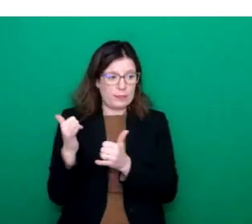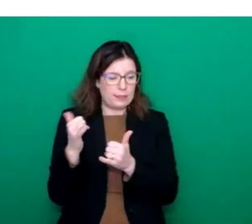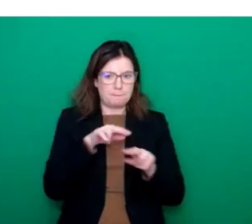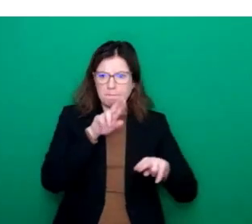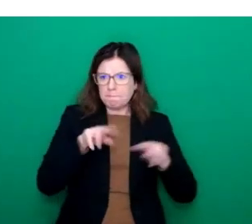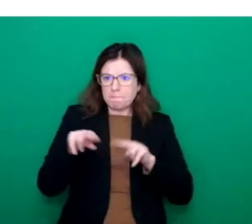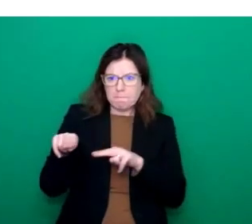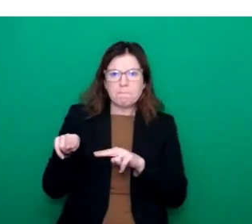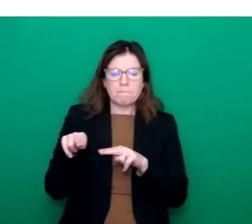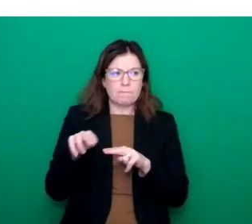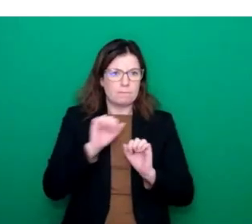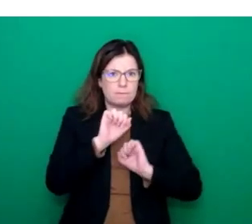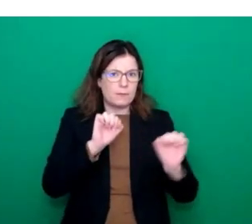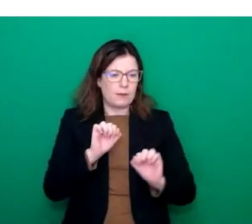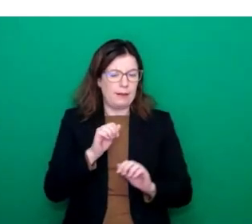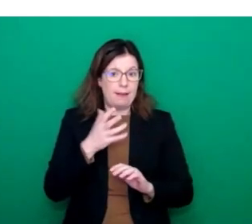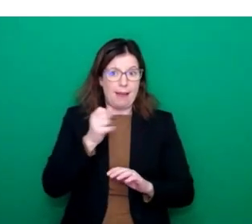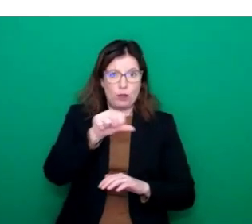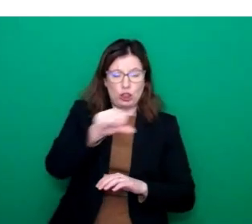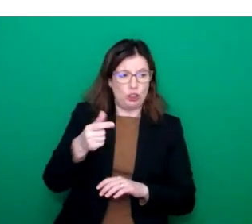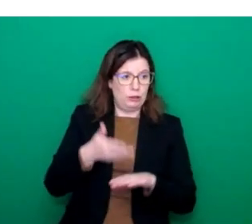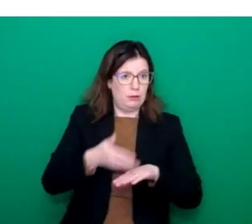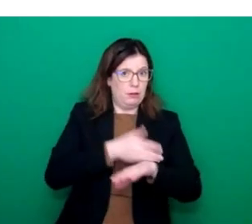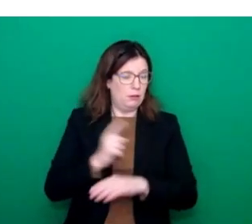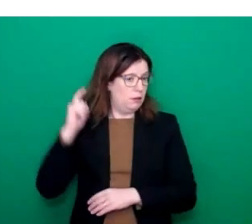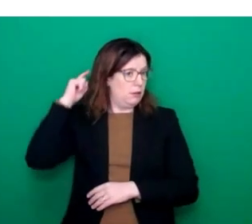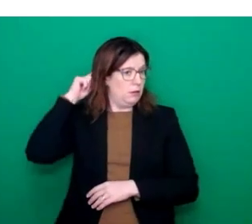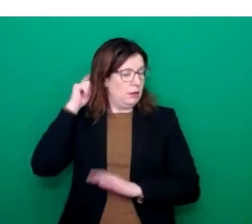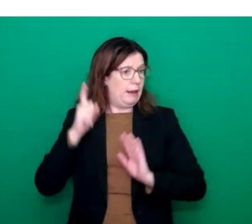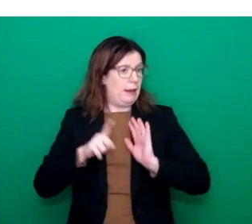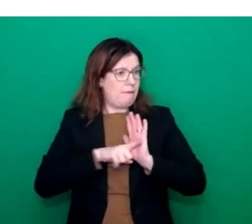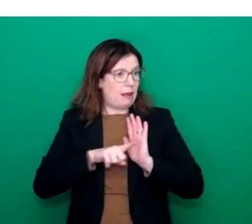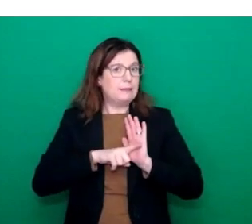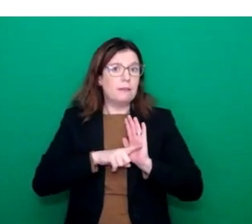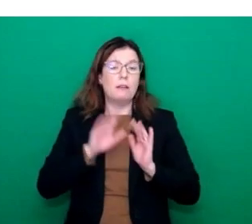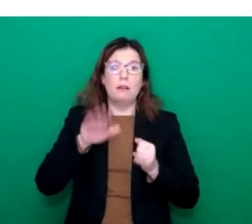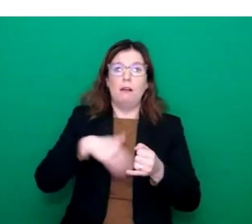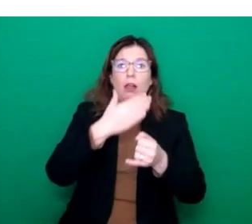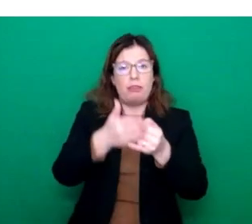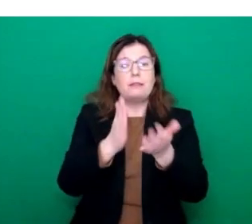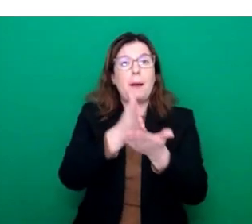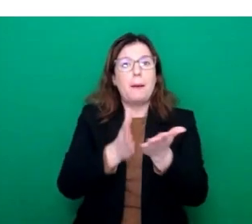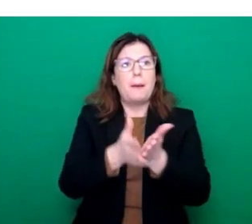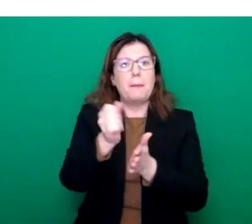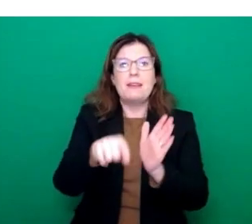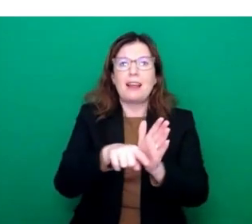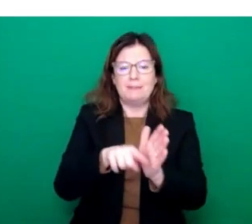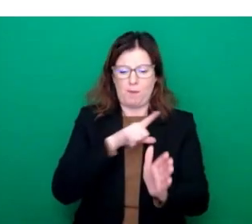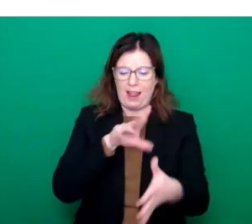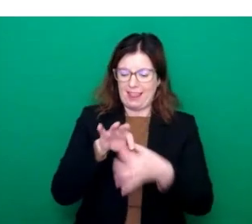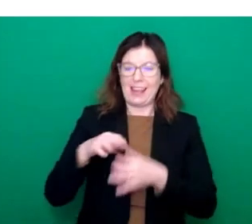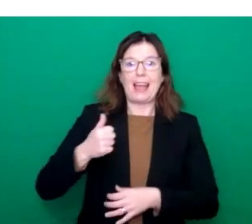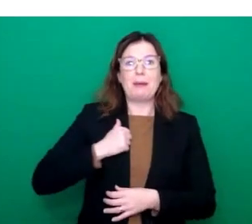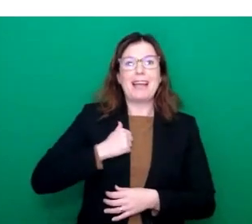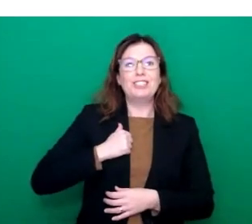that those pre-surgery experiences were common and led to poorer outcomes. And so over the last couple of years, we've